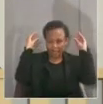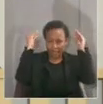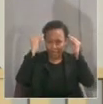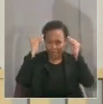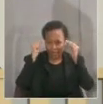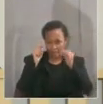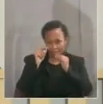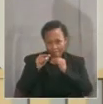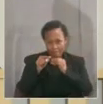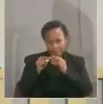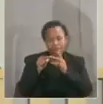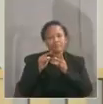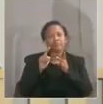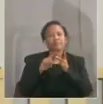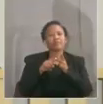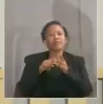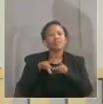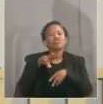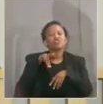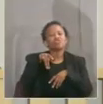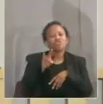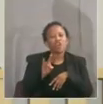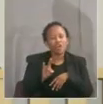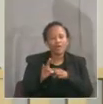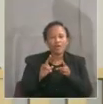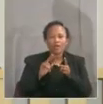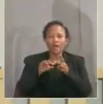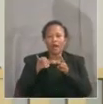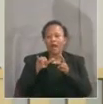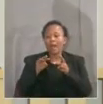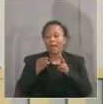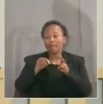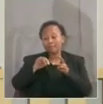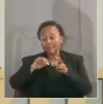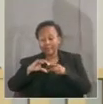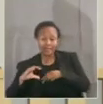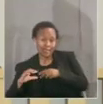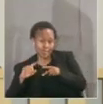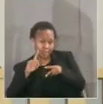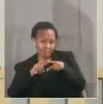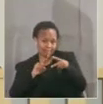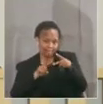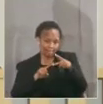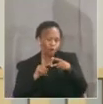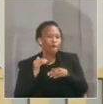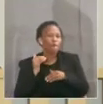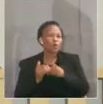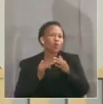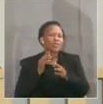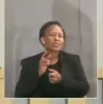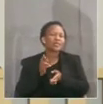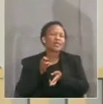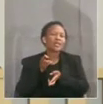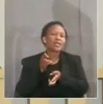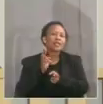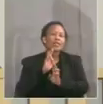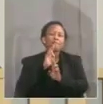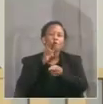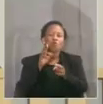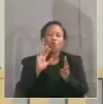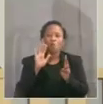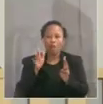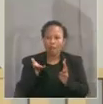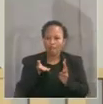The chair as well as the IMC, they will receive the progress report from